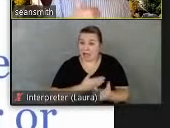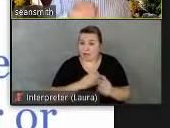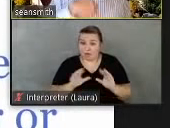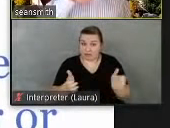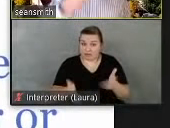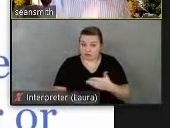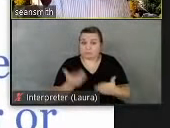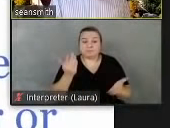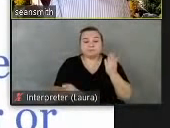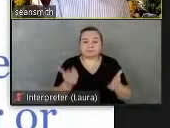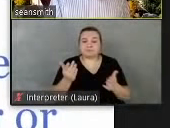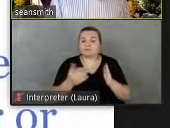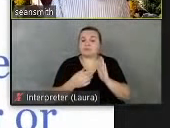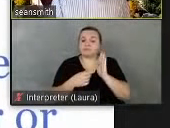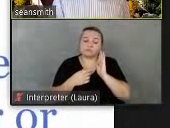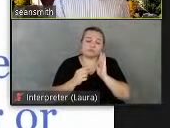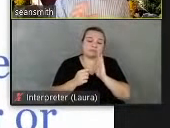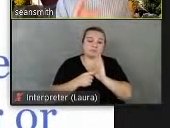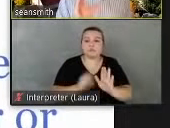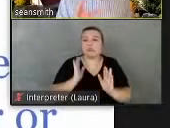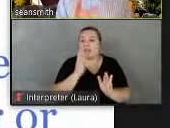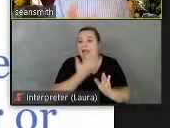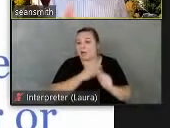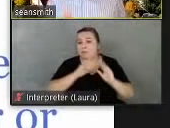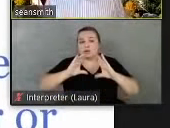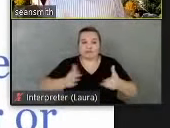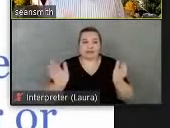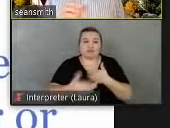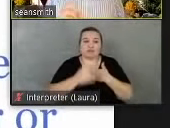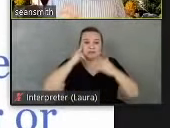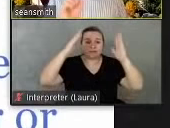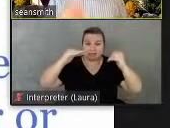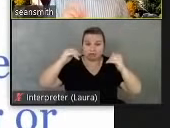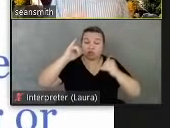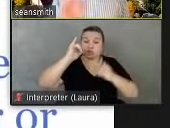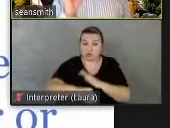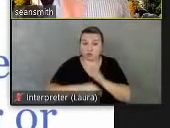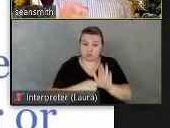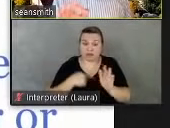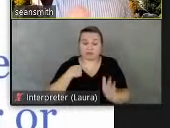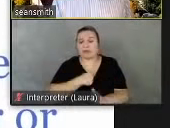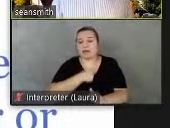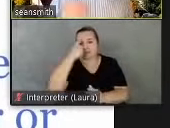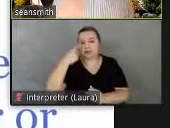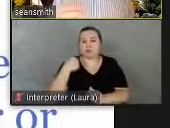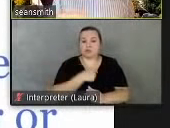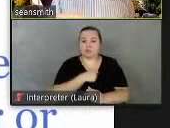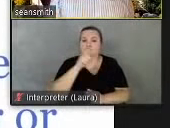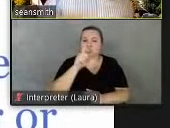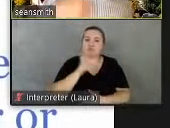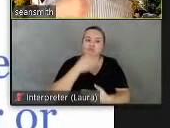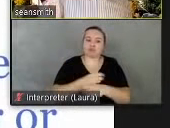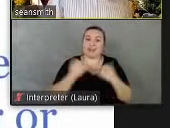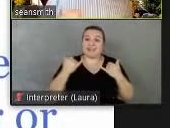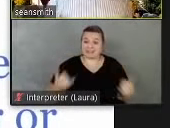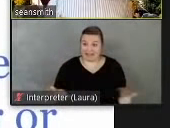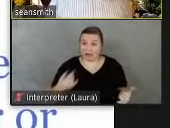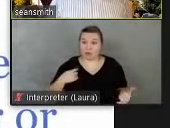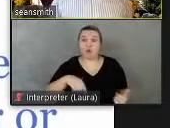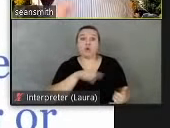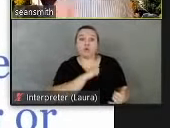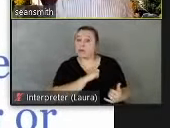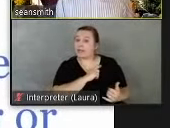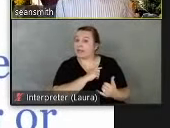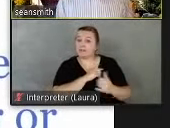be going over our classroom expectations. These are models, folks, that I think we should be creating now. We get them up, we get them at